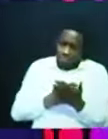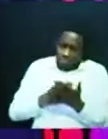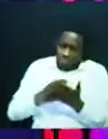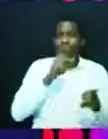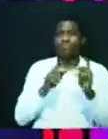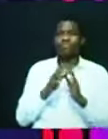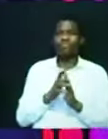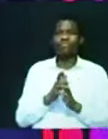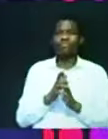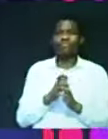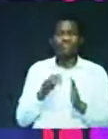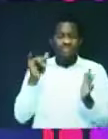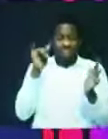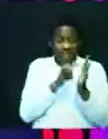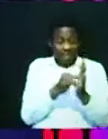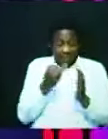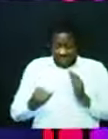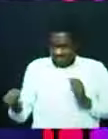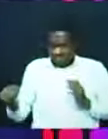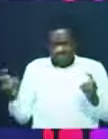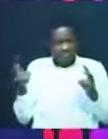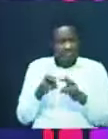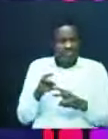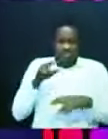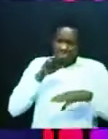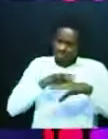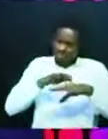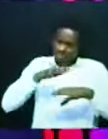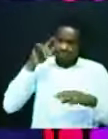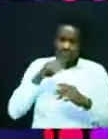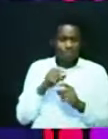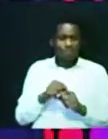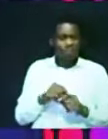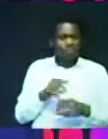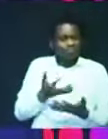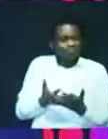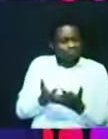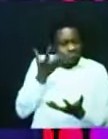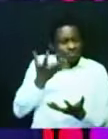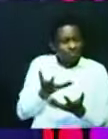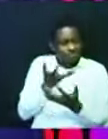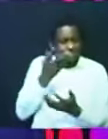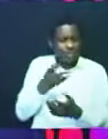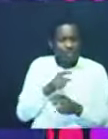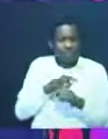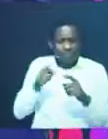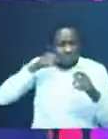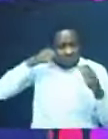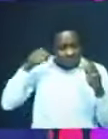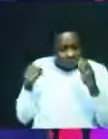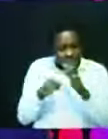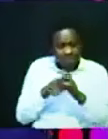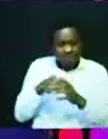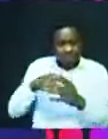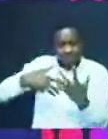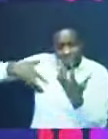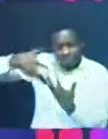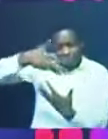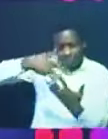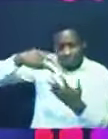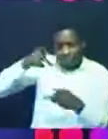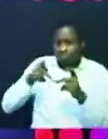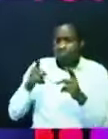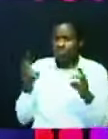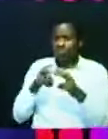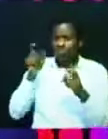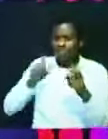so glorious. They are riches, but it is hidden amongst His people. You need to have the understanding to know what